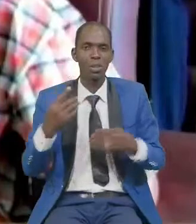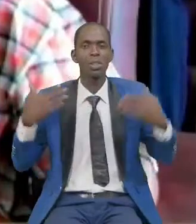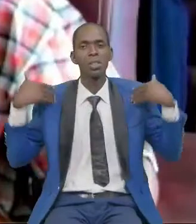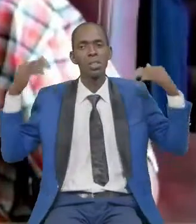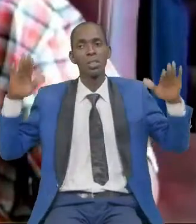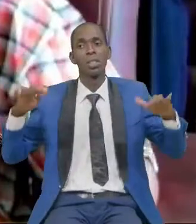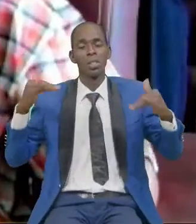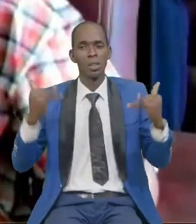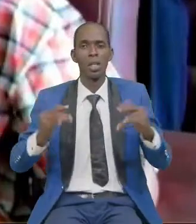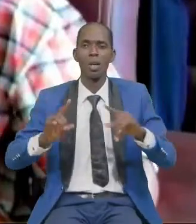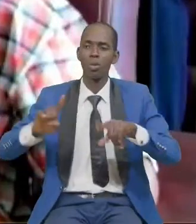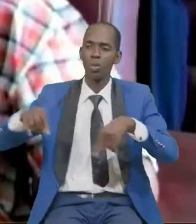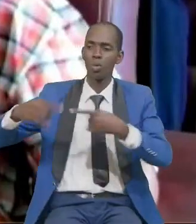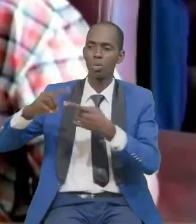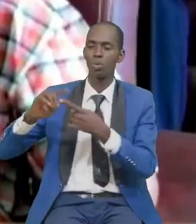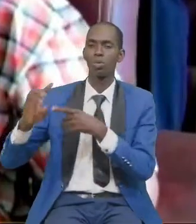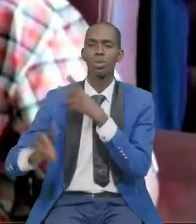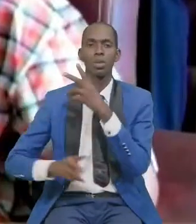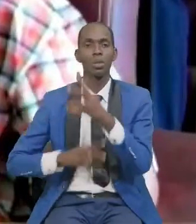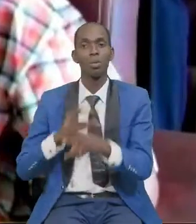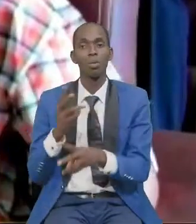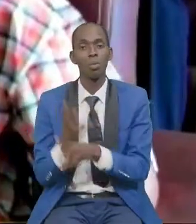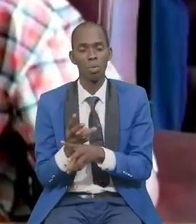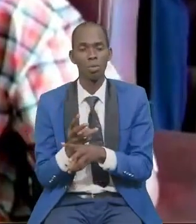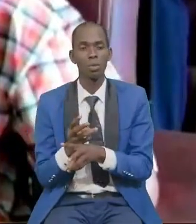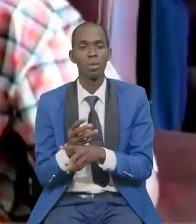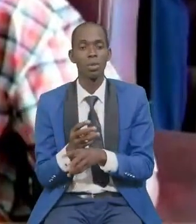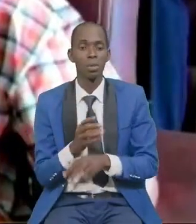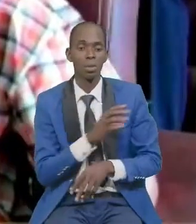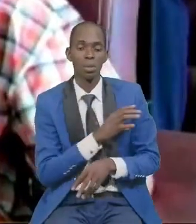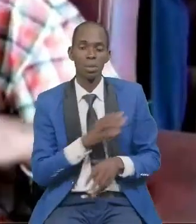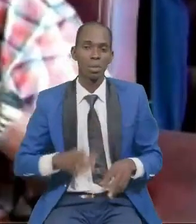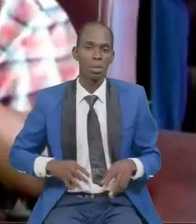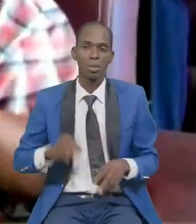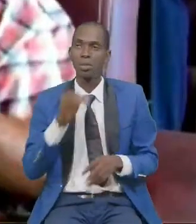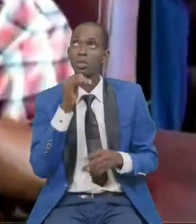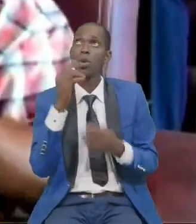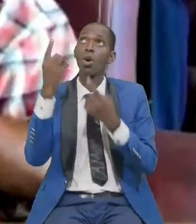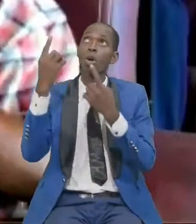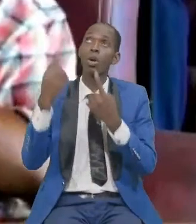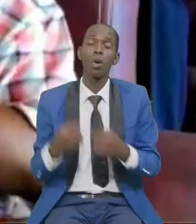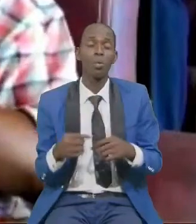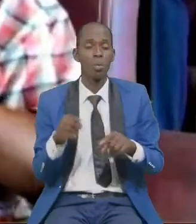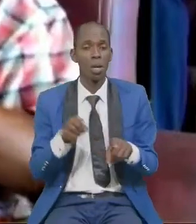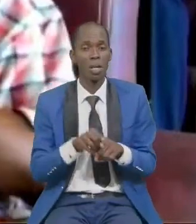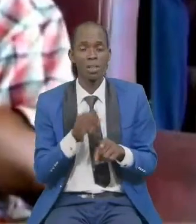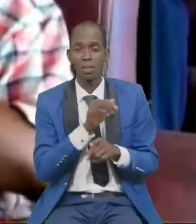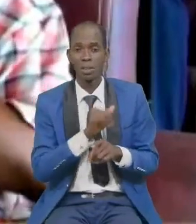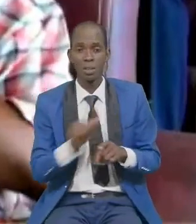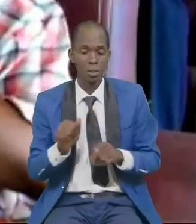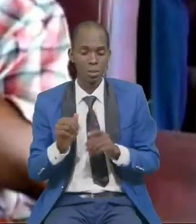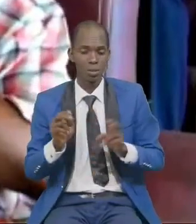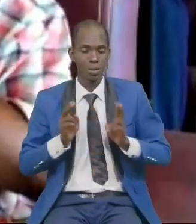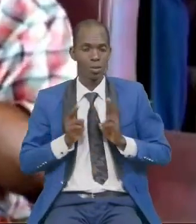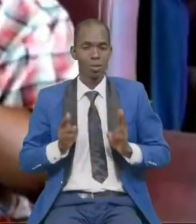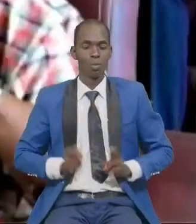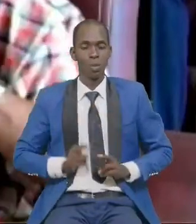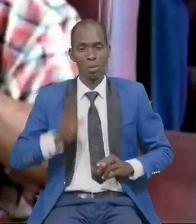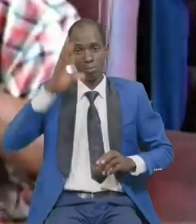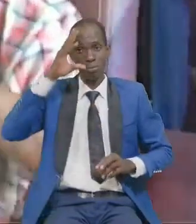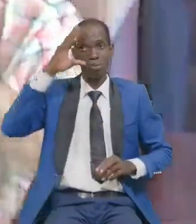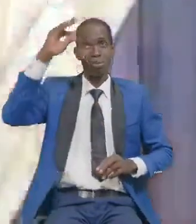world. He didn't come as a man. He came as a